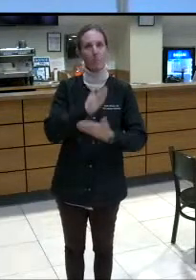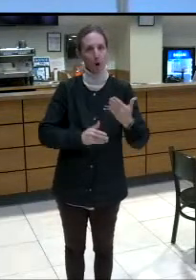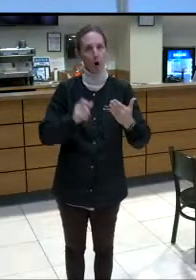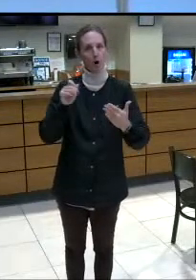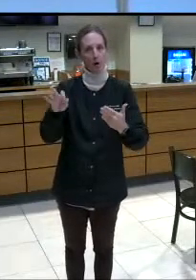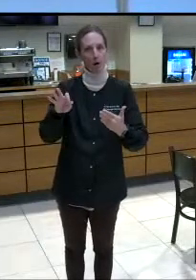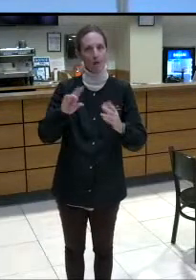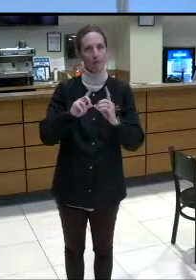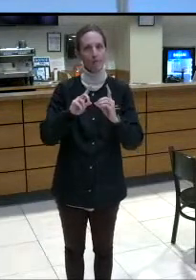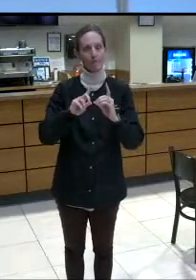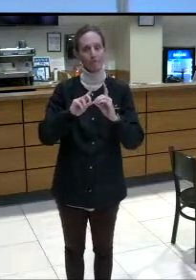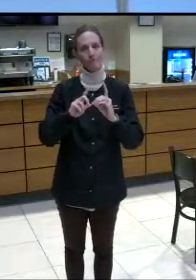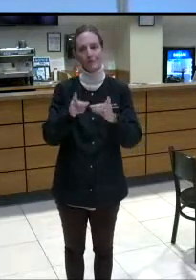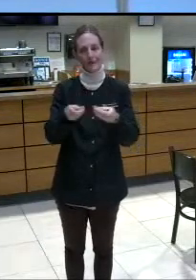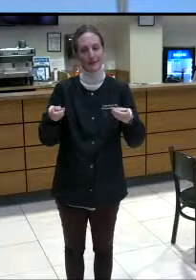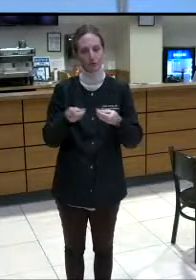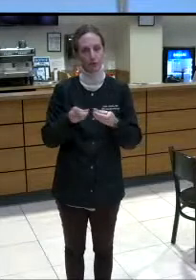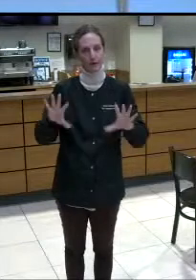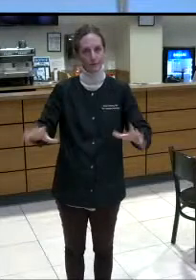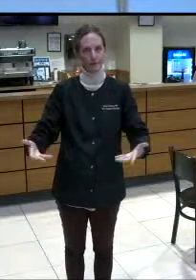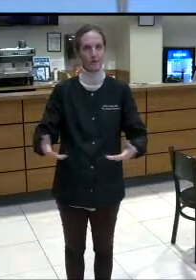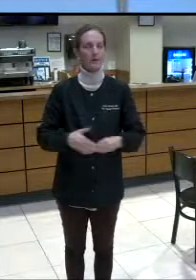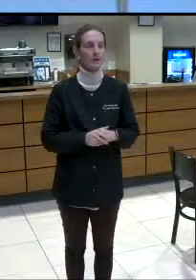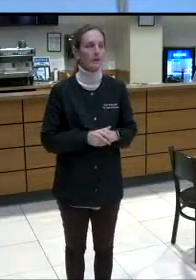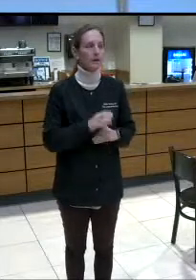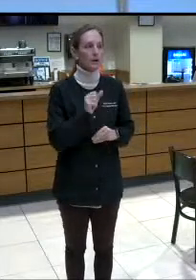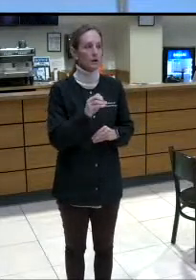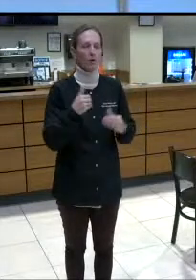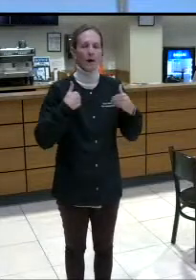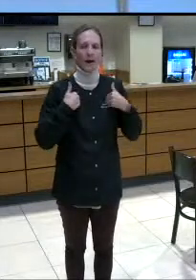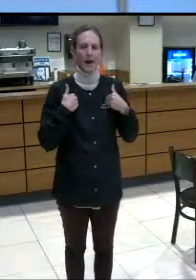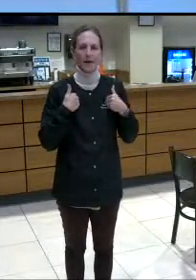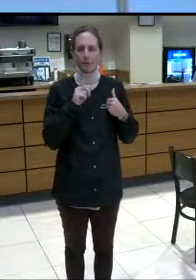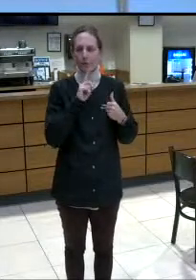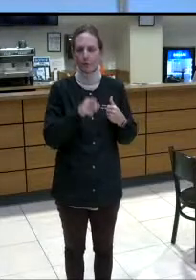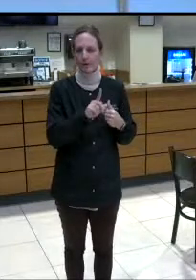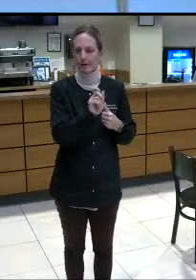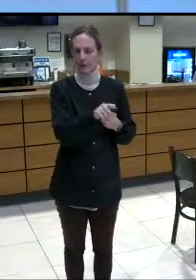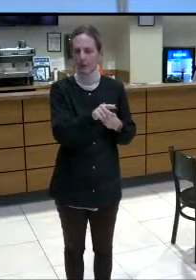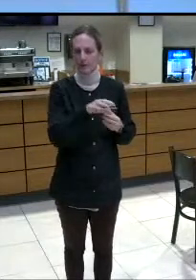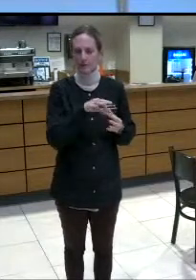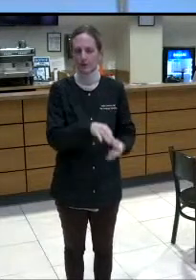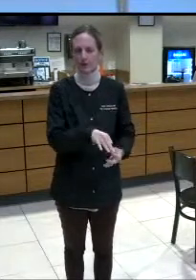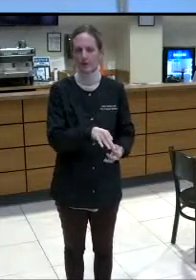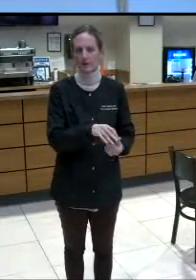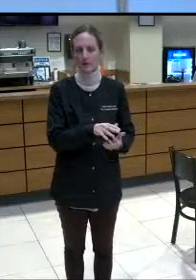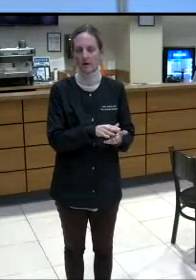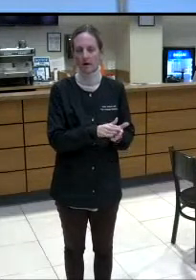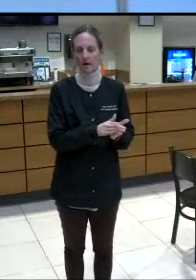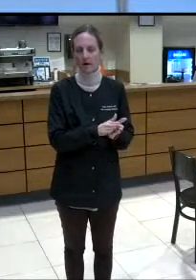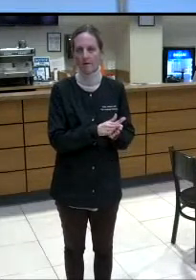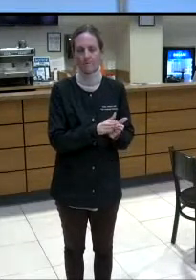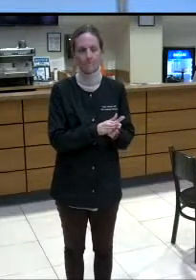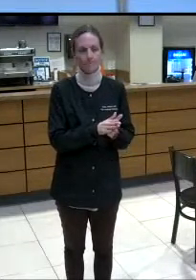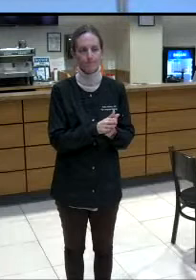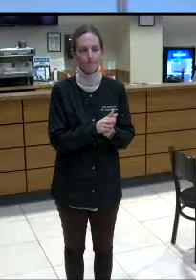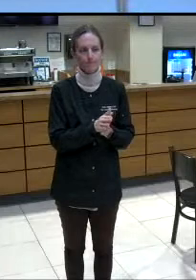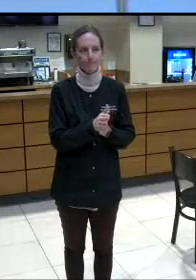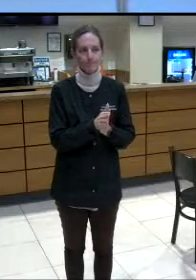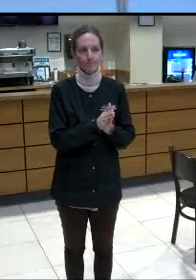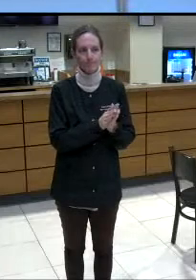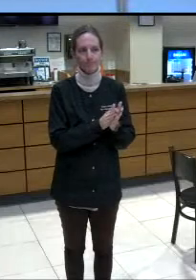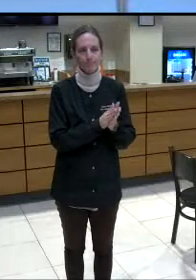district. I did have just really a question around